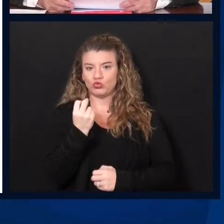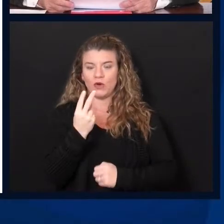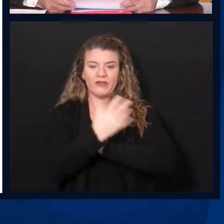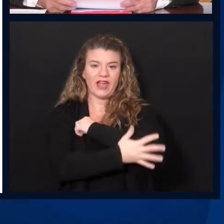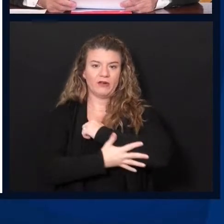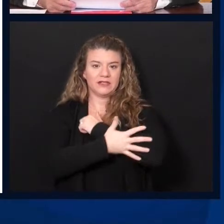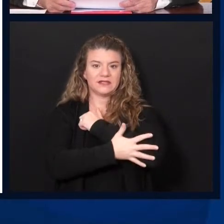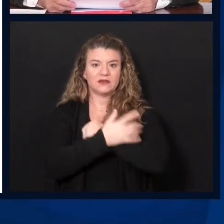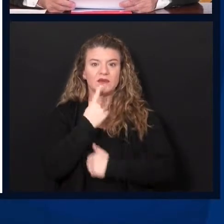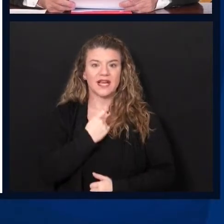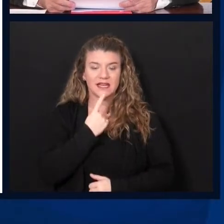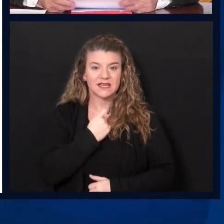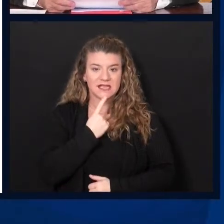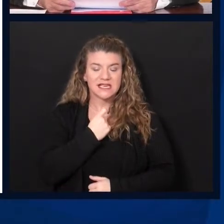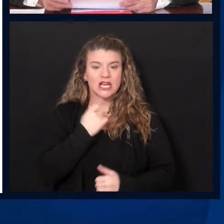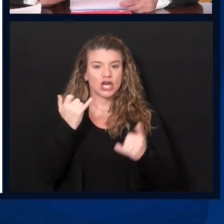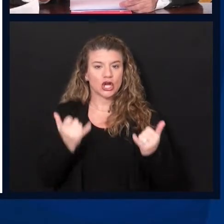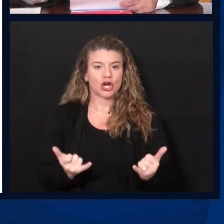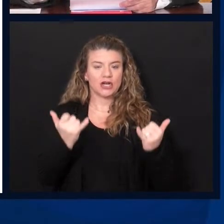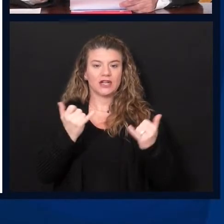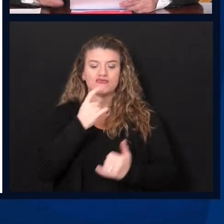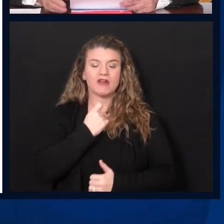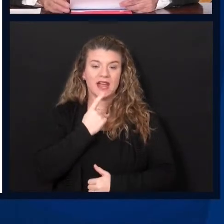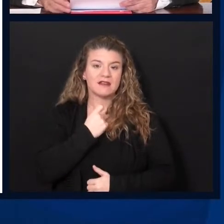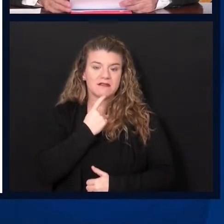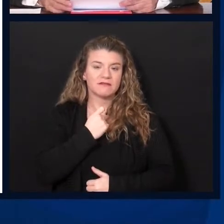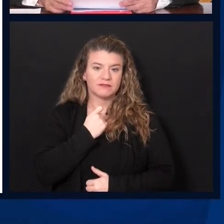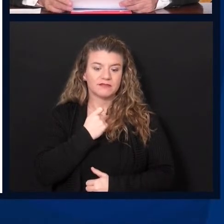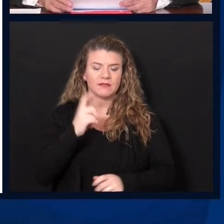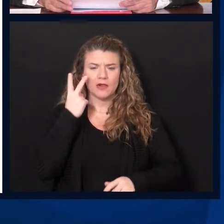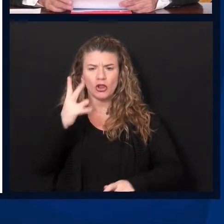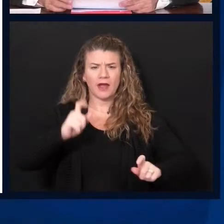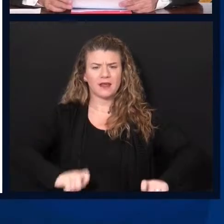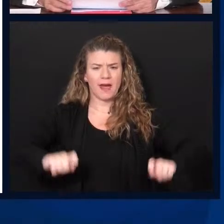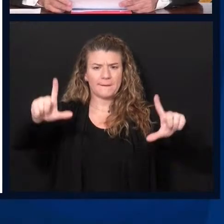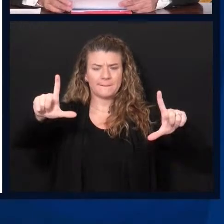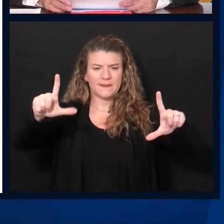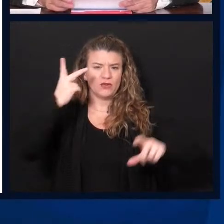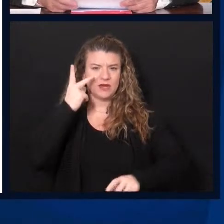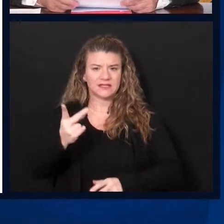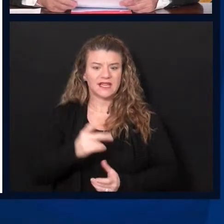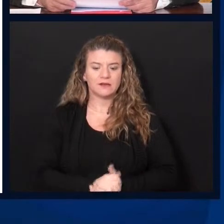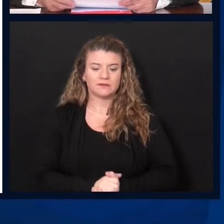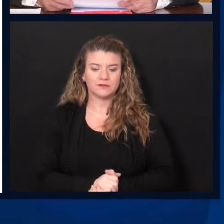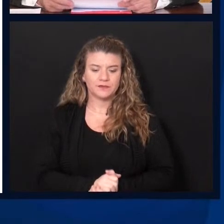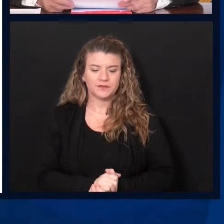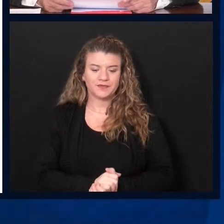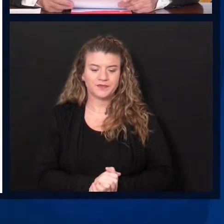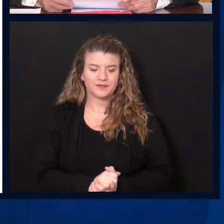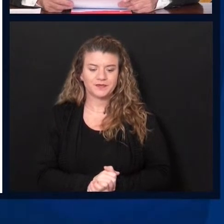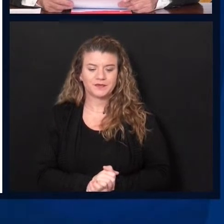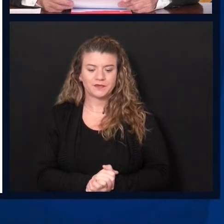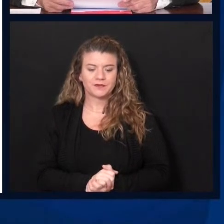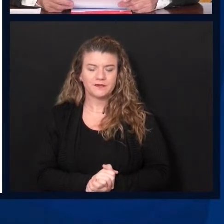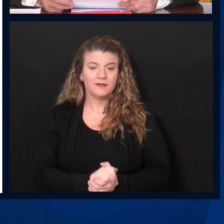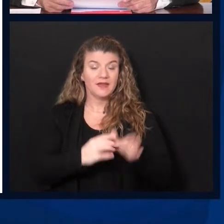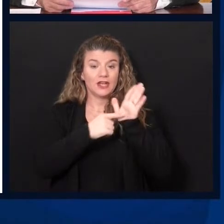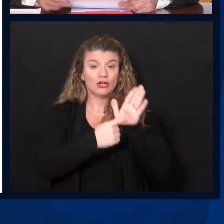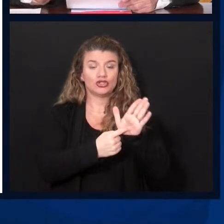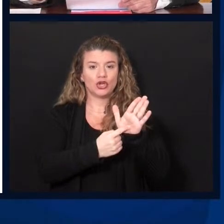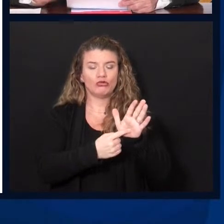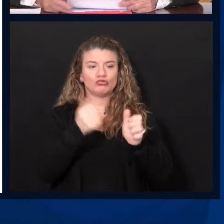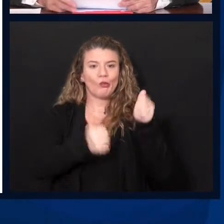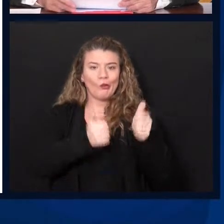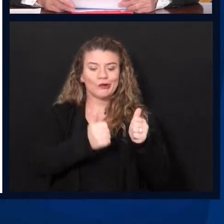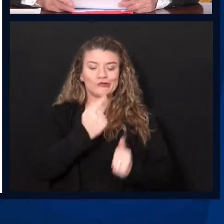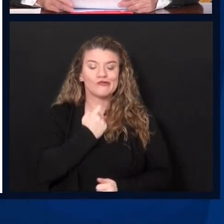that are red, that are currently our red counties. And Jordan, put that map up if you would, that showed just our red counties.